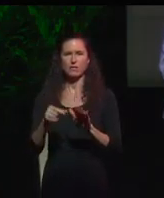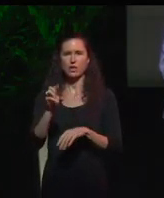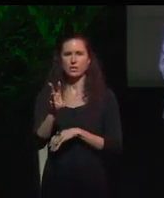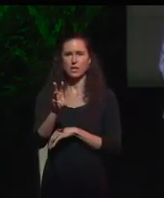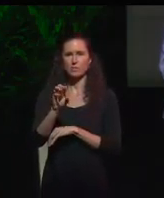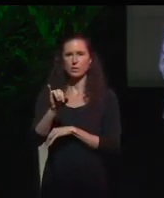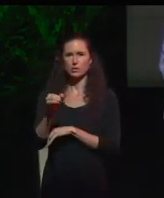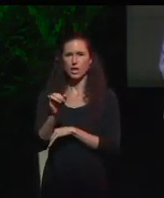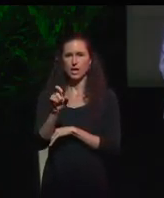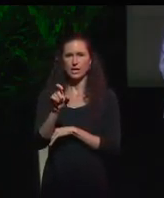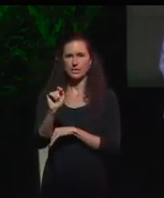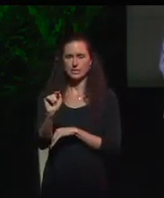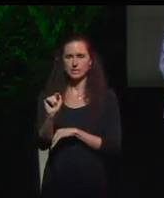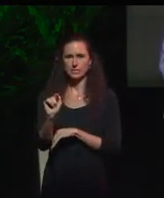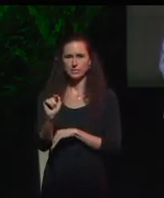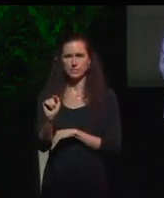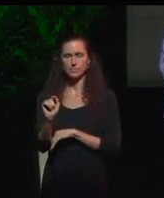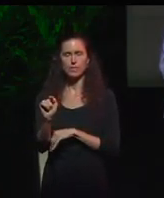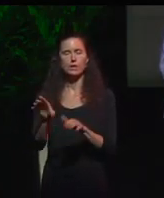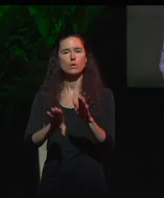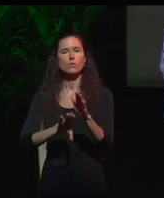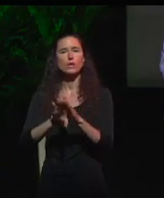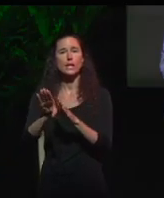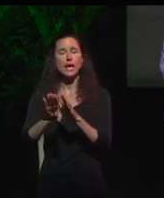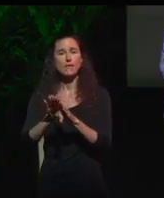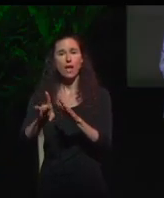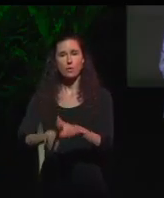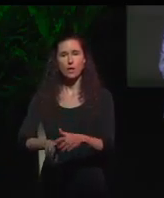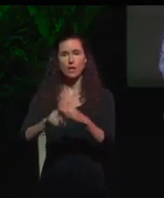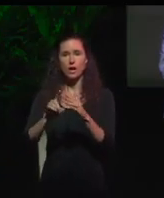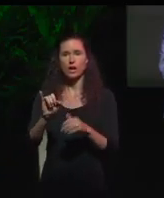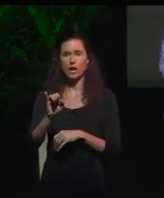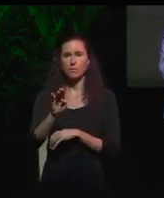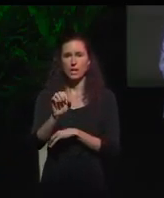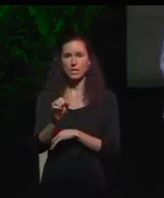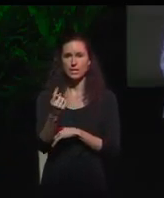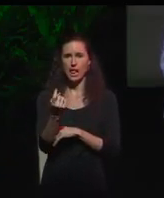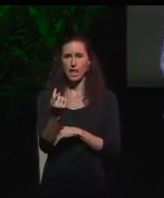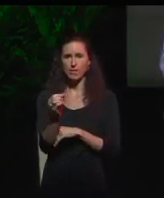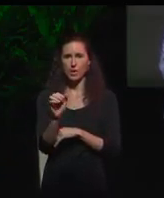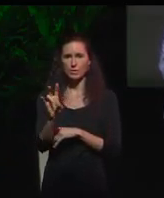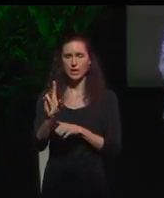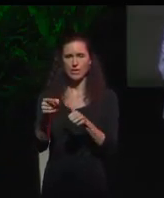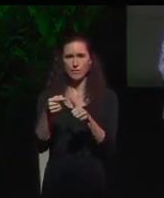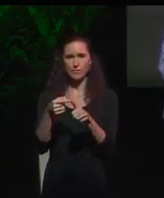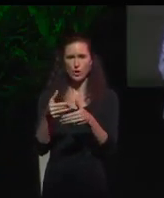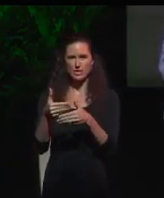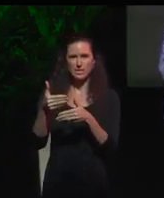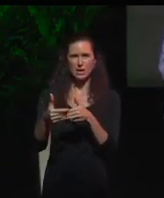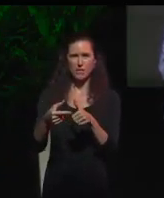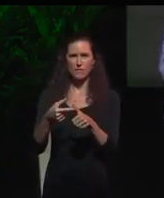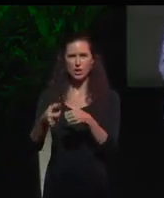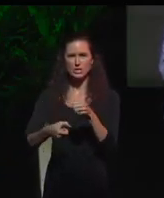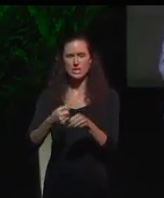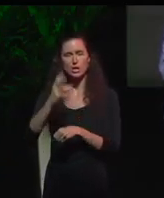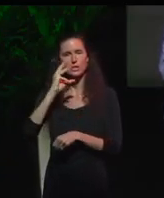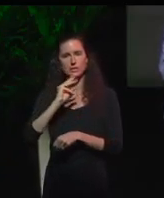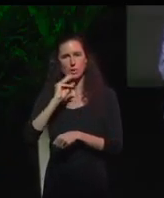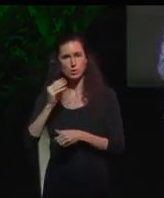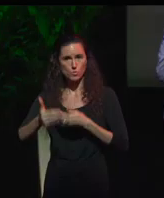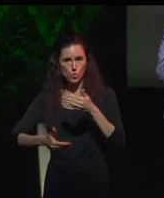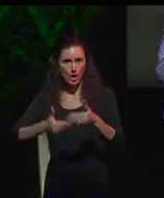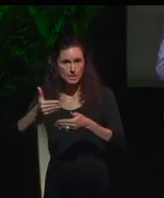WJXT. We've developed and launched IDS 1107, the first step in a first-year experience process for